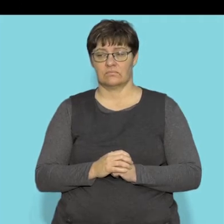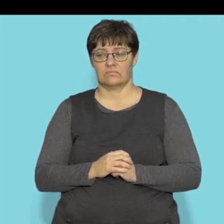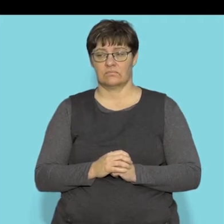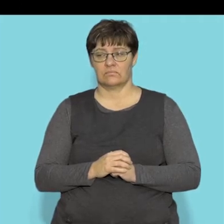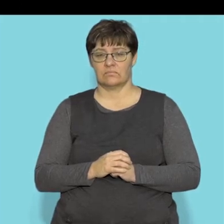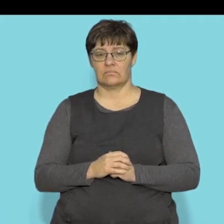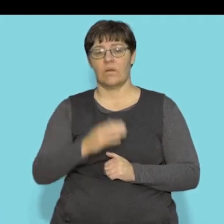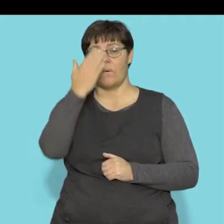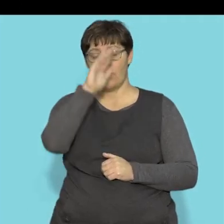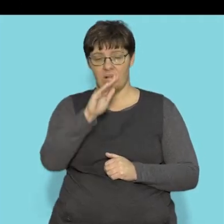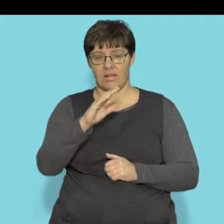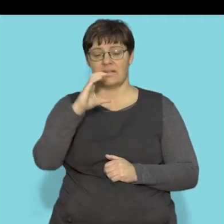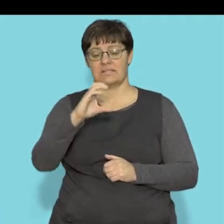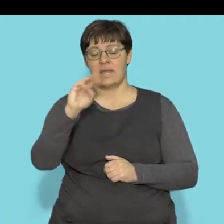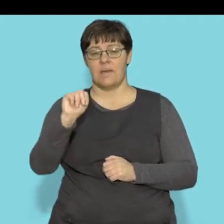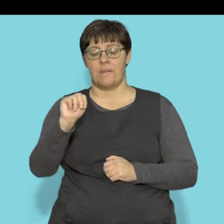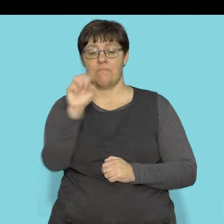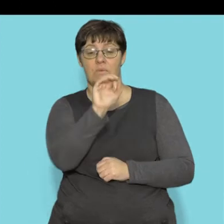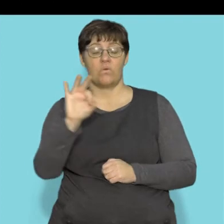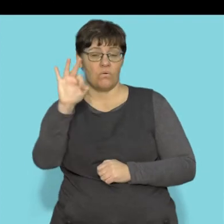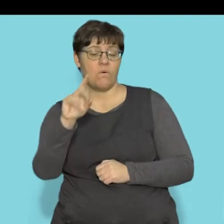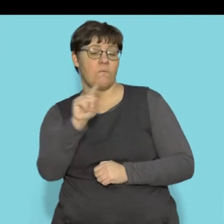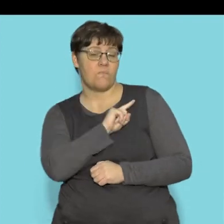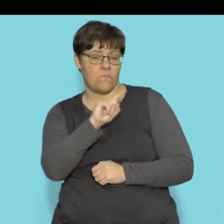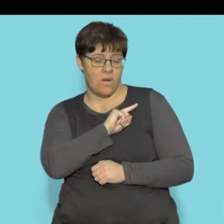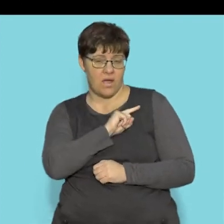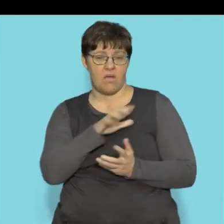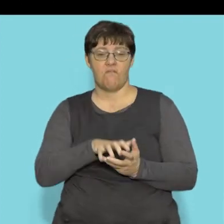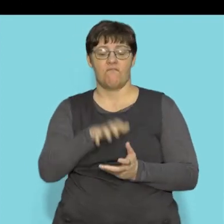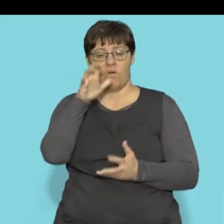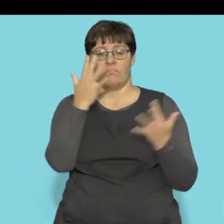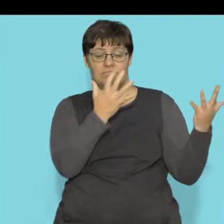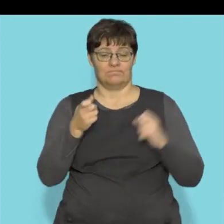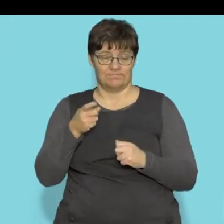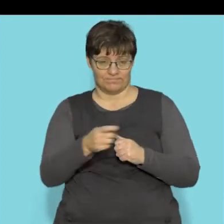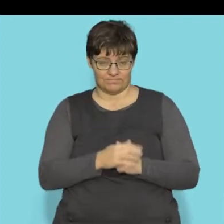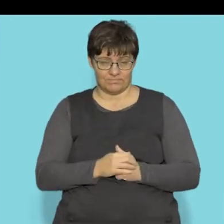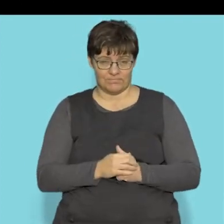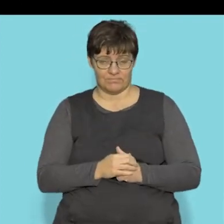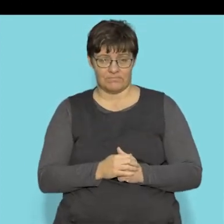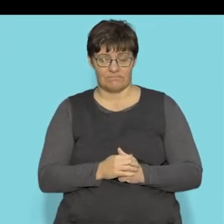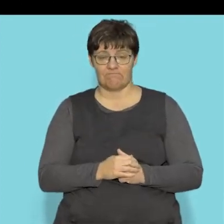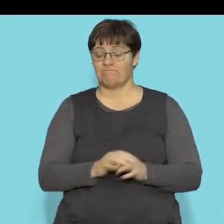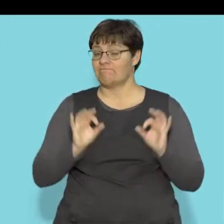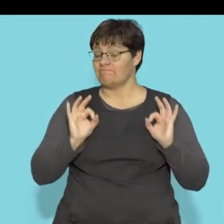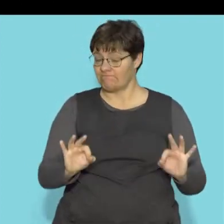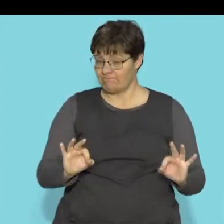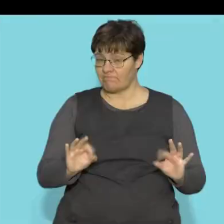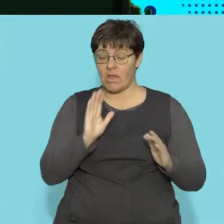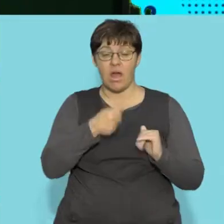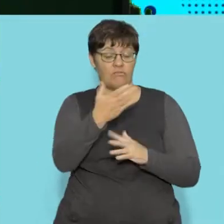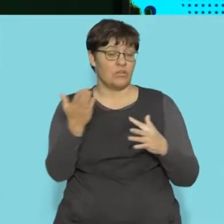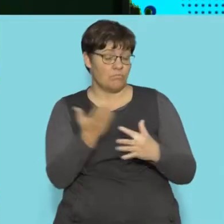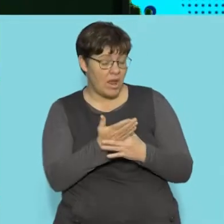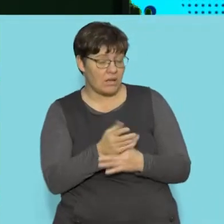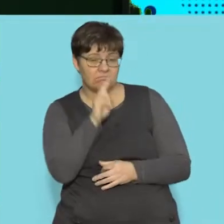And we know it's going to be centimeters cubed because it is a volume calculation. Great, guys. So after the break, we're going